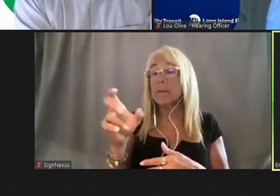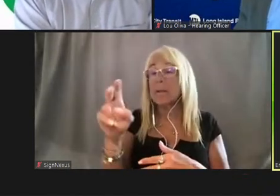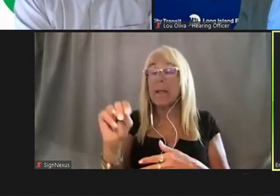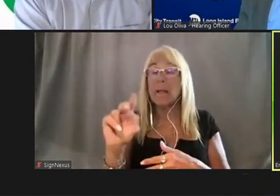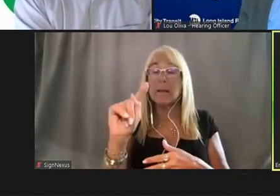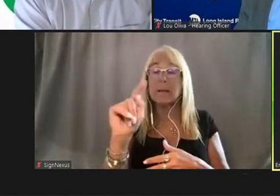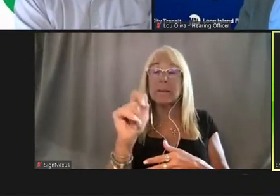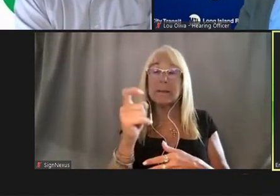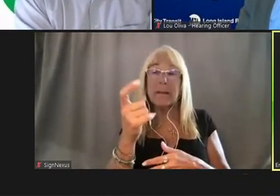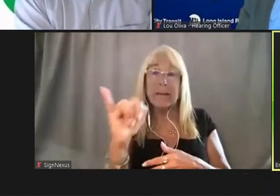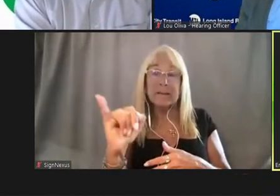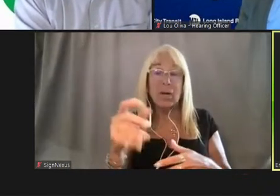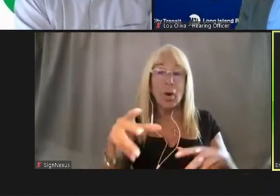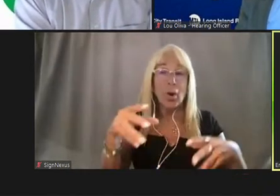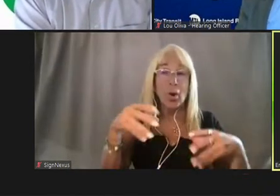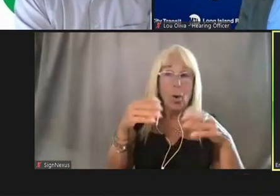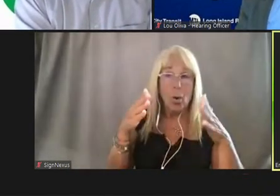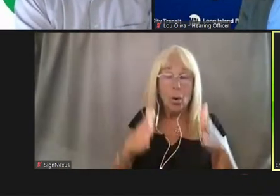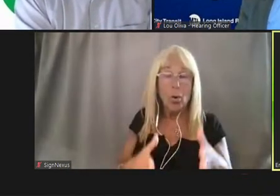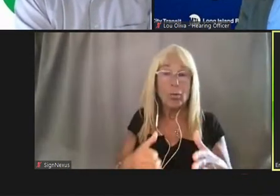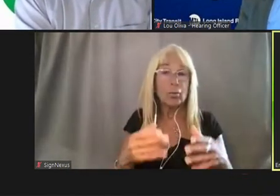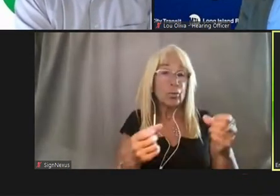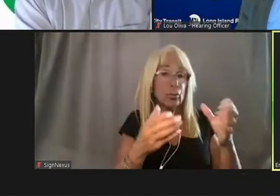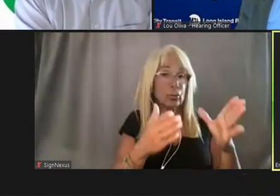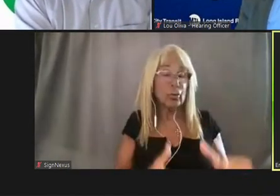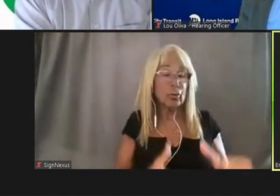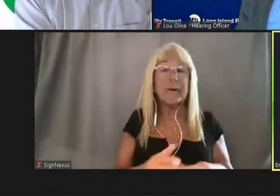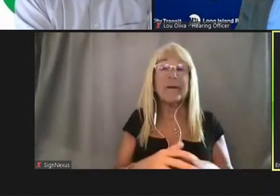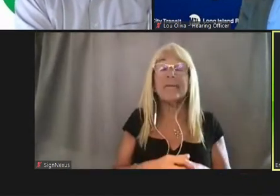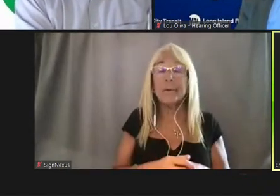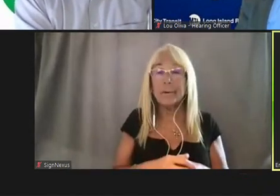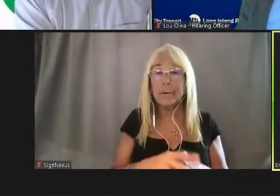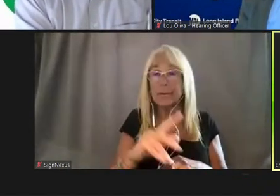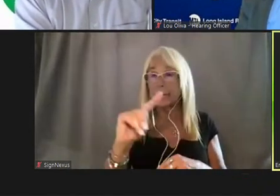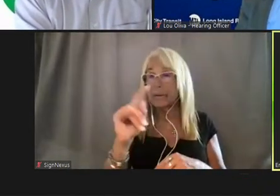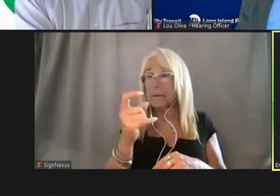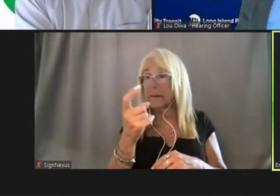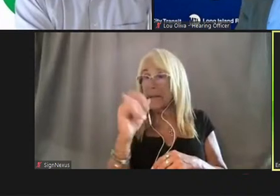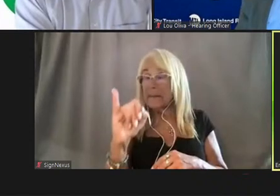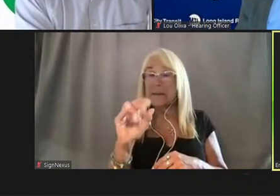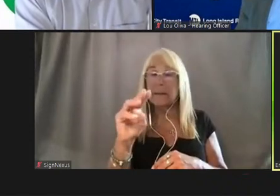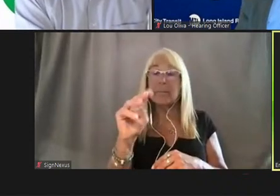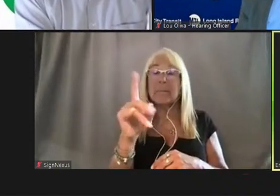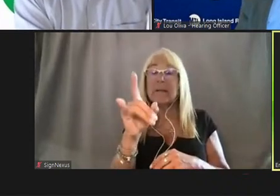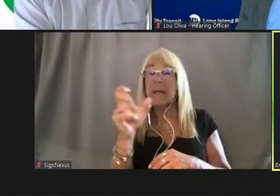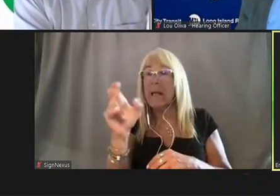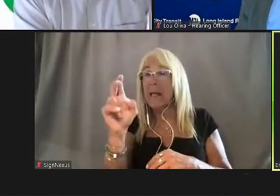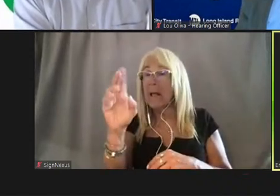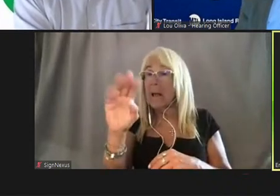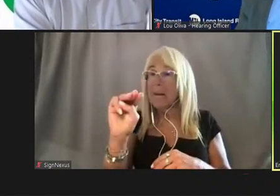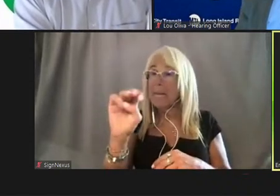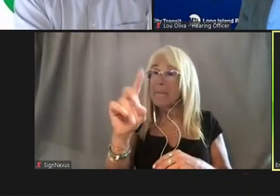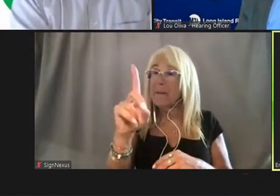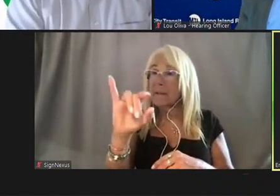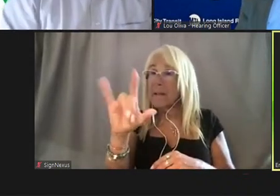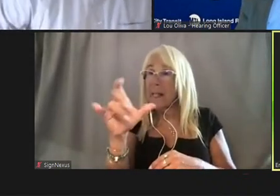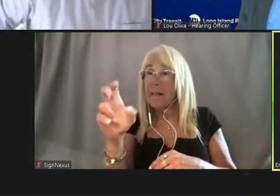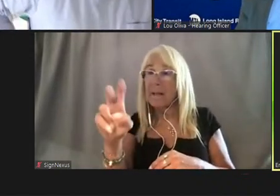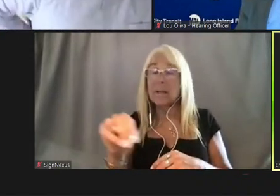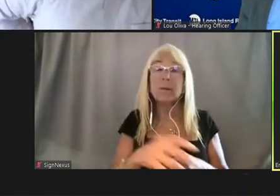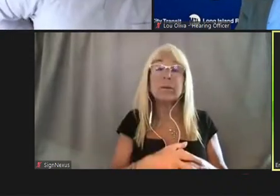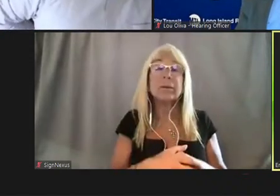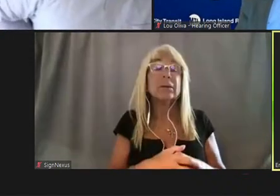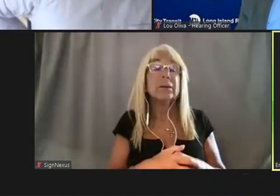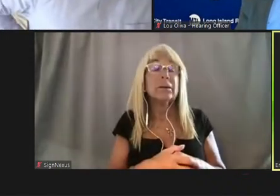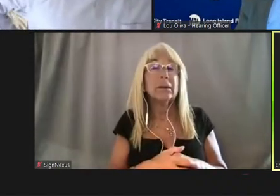an honor driver of a New York City Yellow medallion and um I just want to clear out a